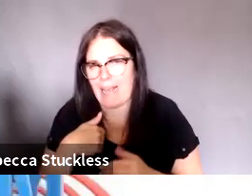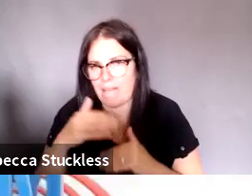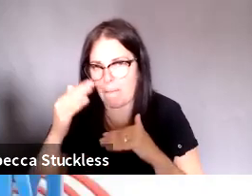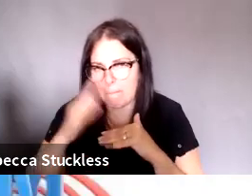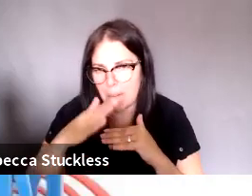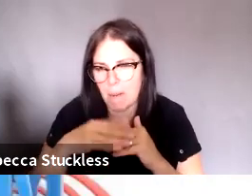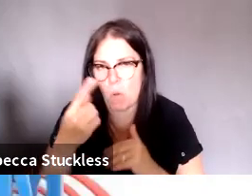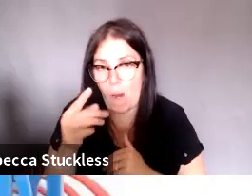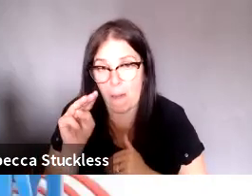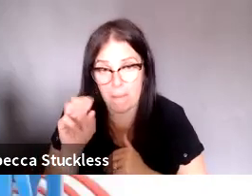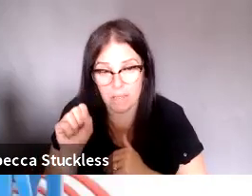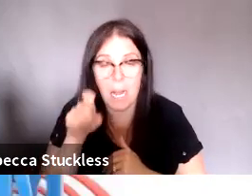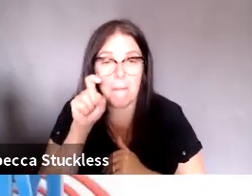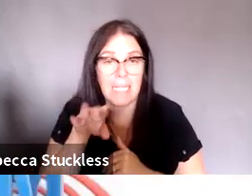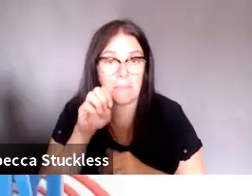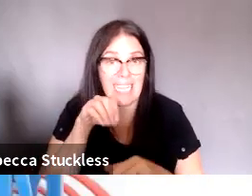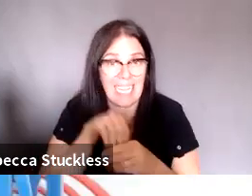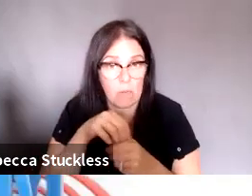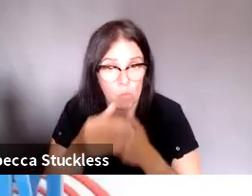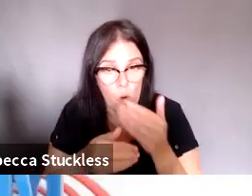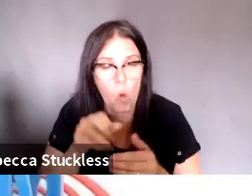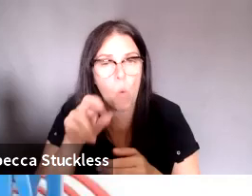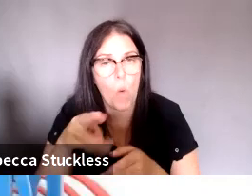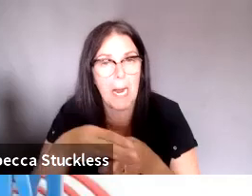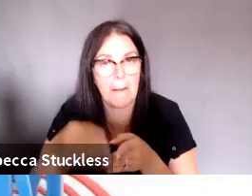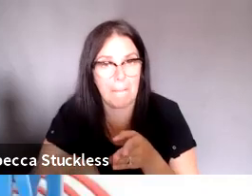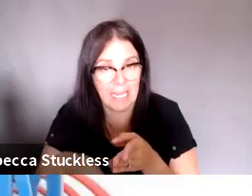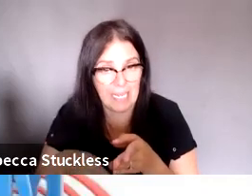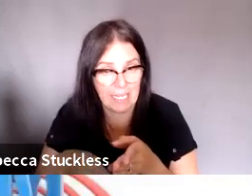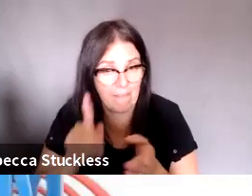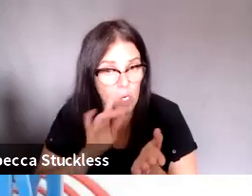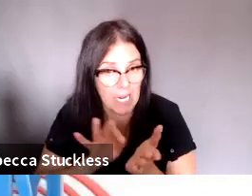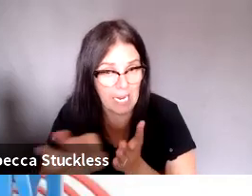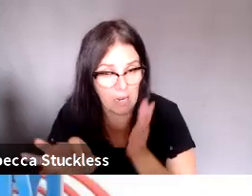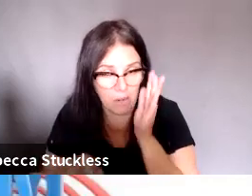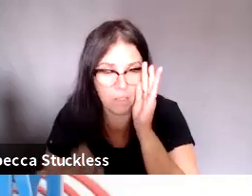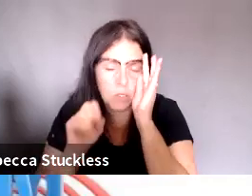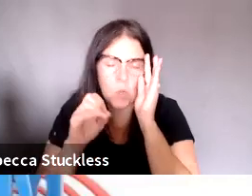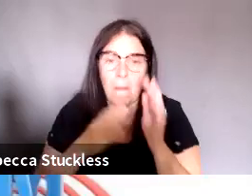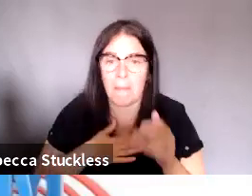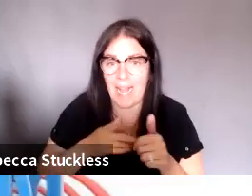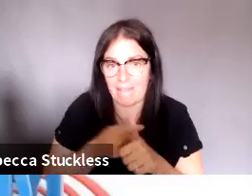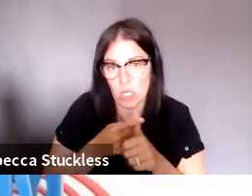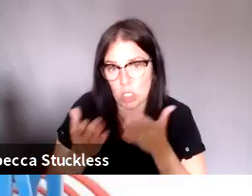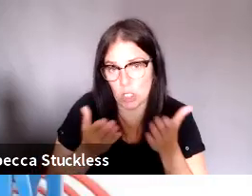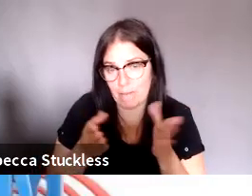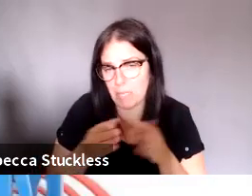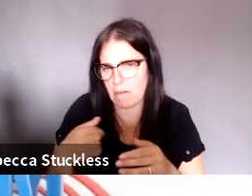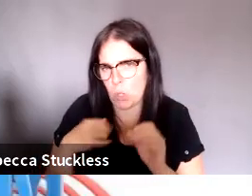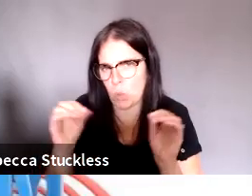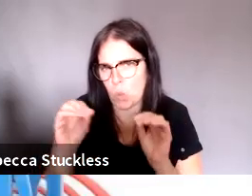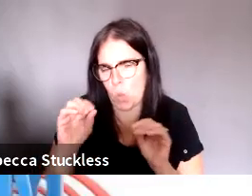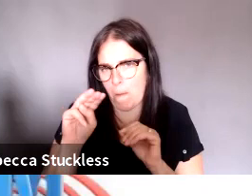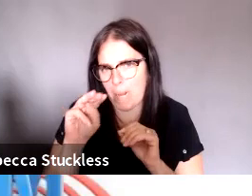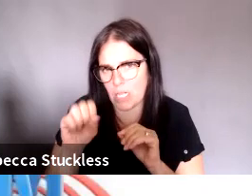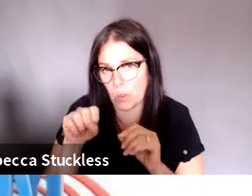has to be either in progress or completed to count. So if in my first service plan, I didn't have any milestones that were in progress